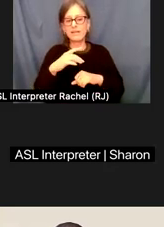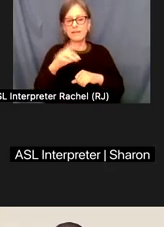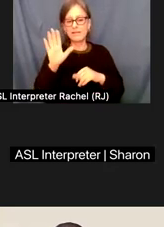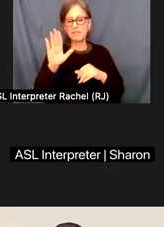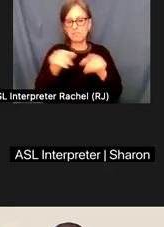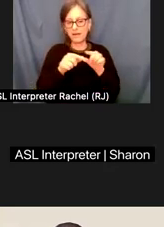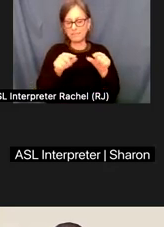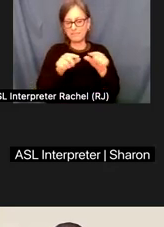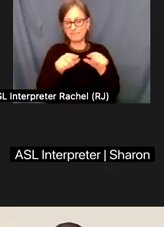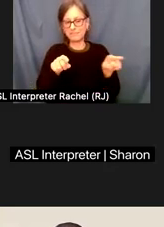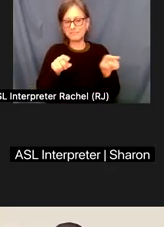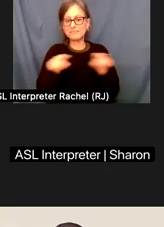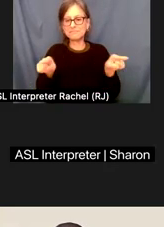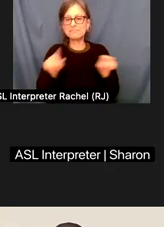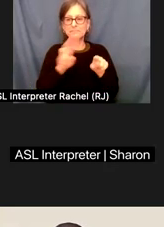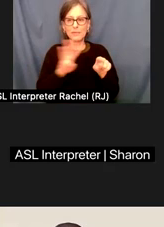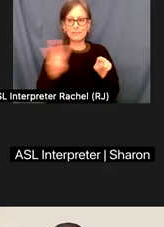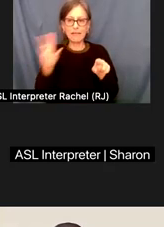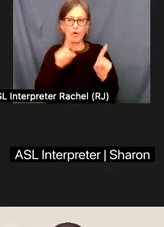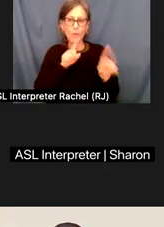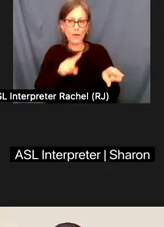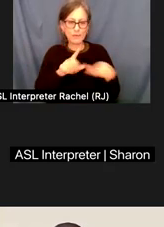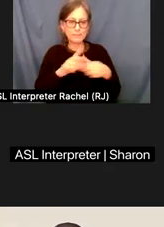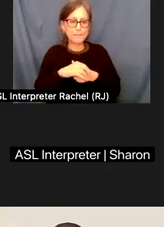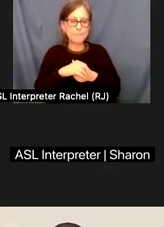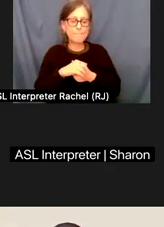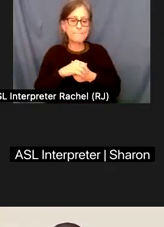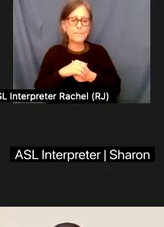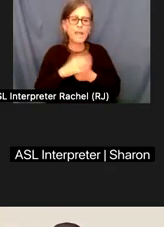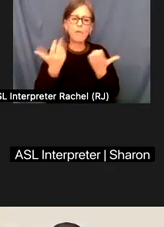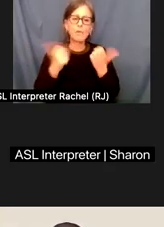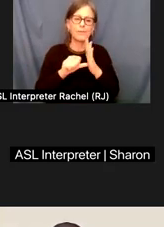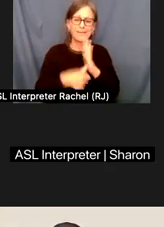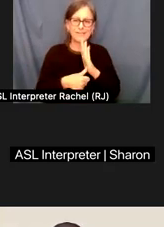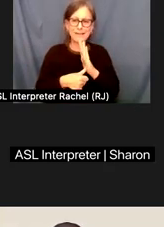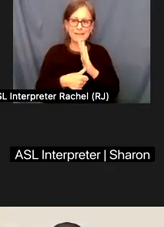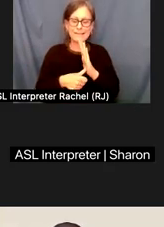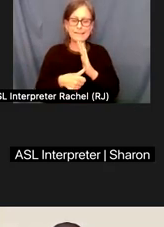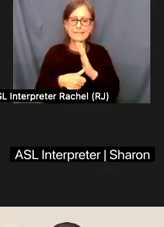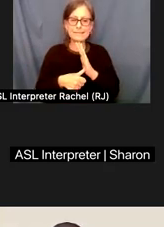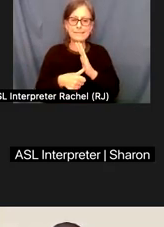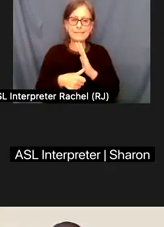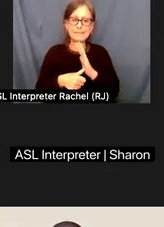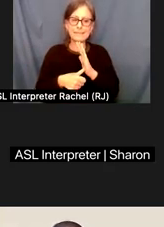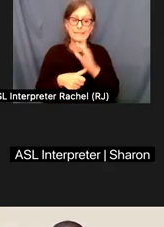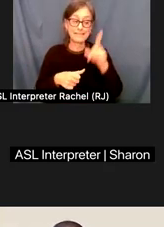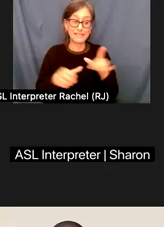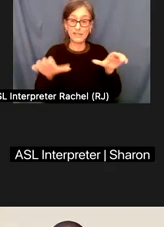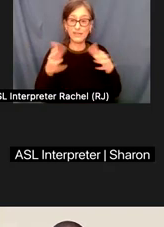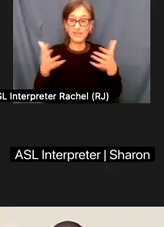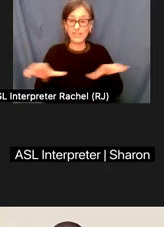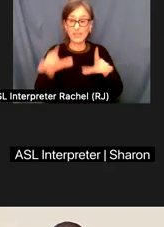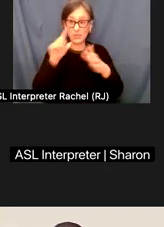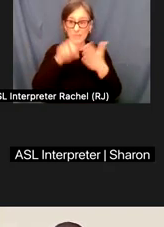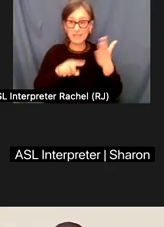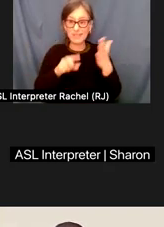way to order those. And really just to emphasize that this, if you've done a lot of this already, if